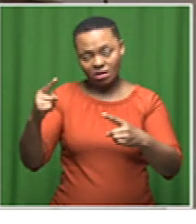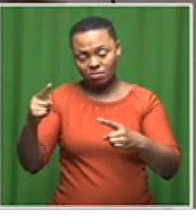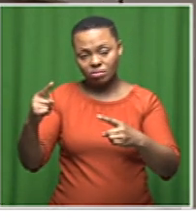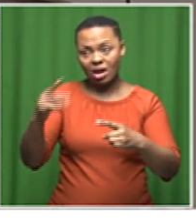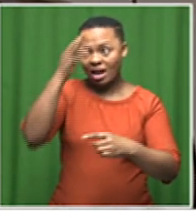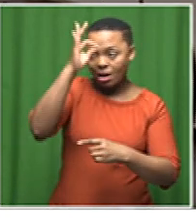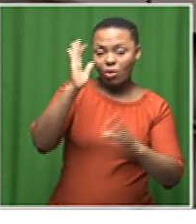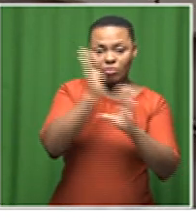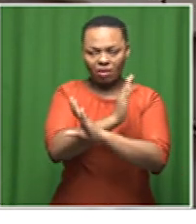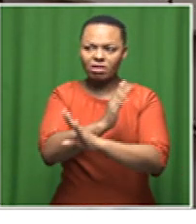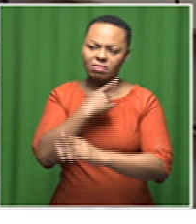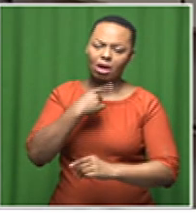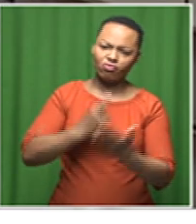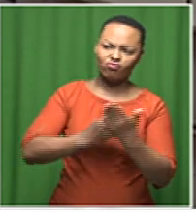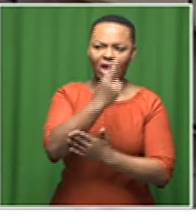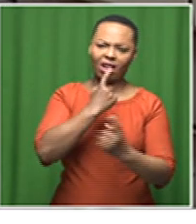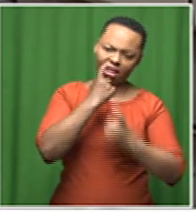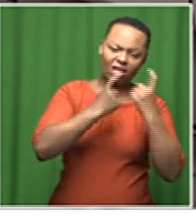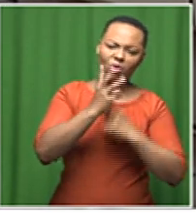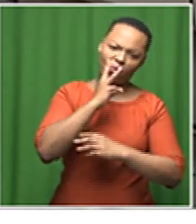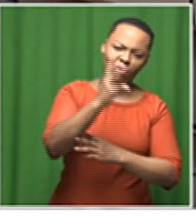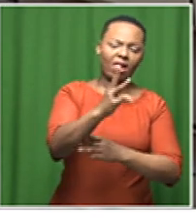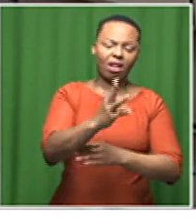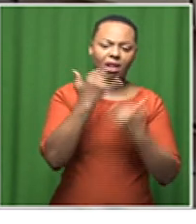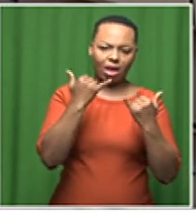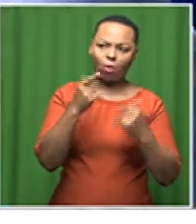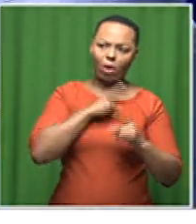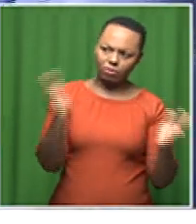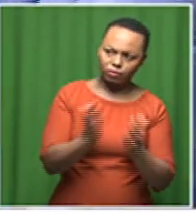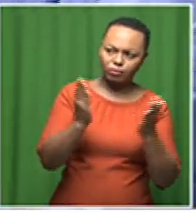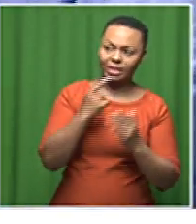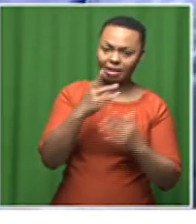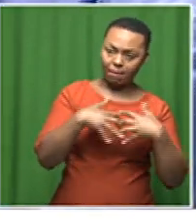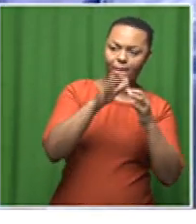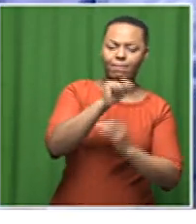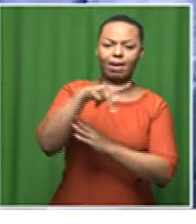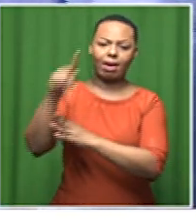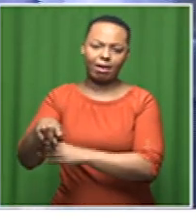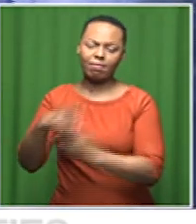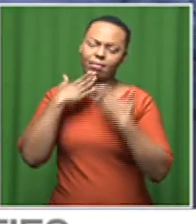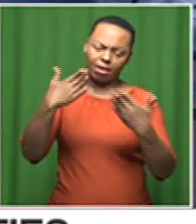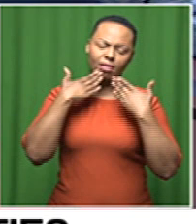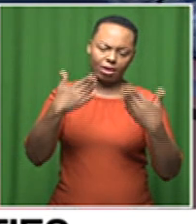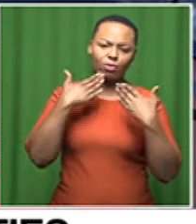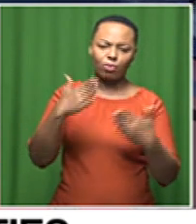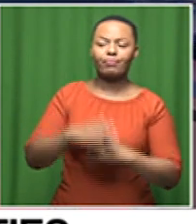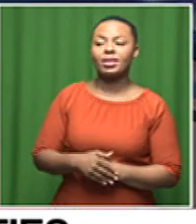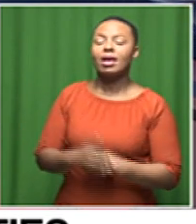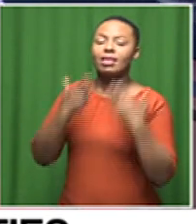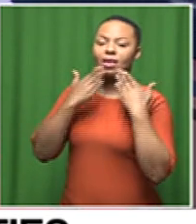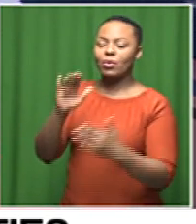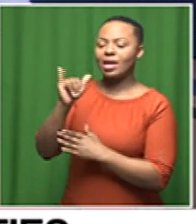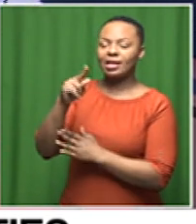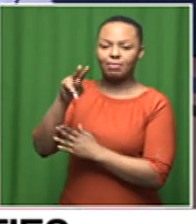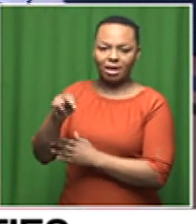government hospital, I'll definitely lodge a complaint. That has inspired me very much. Thank you very much, Yasmin, for that compliment. We aim